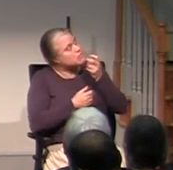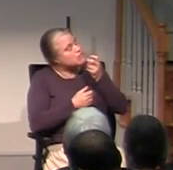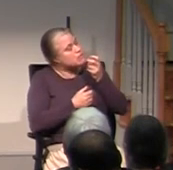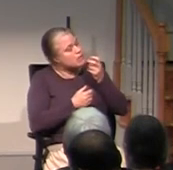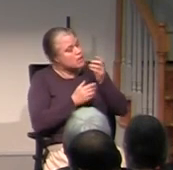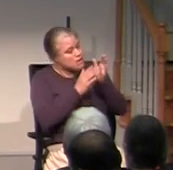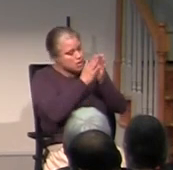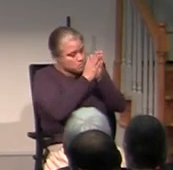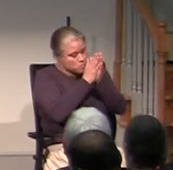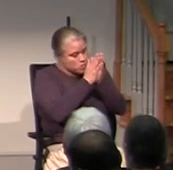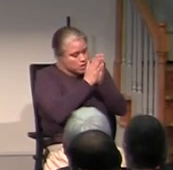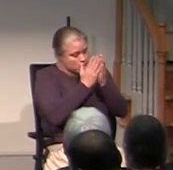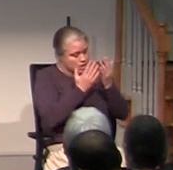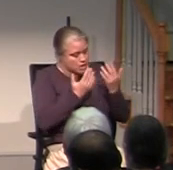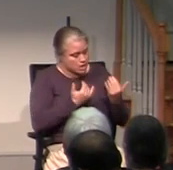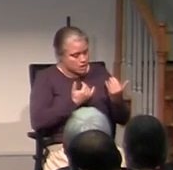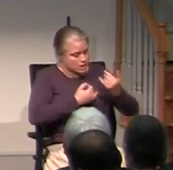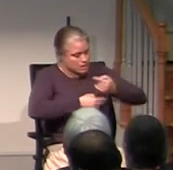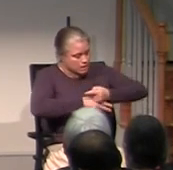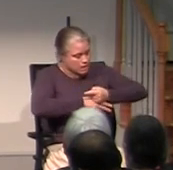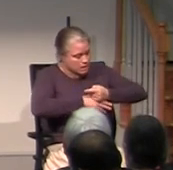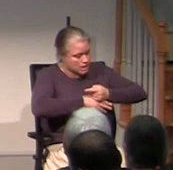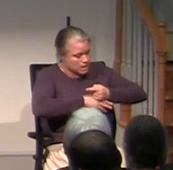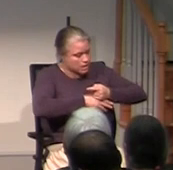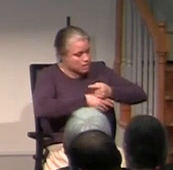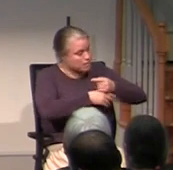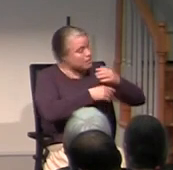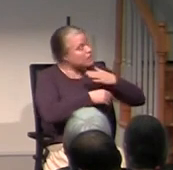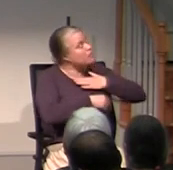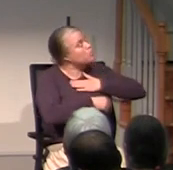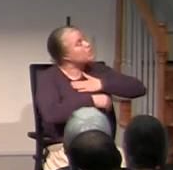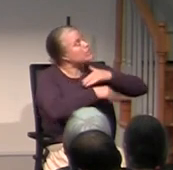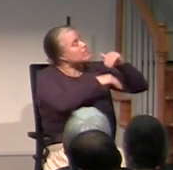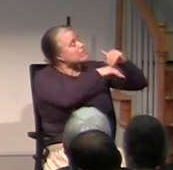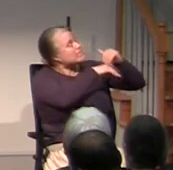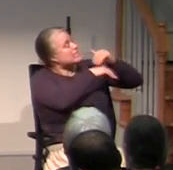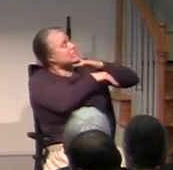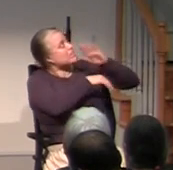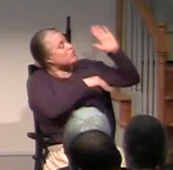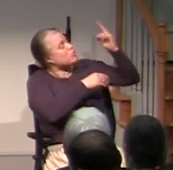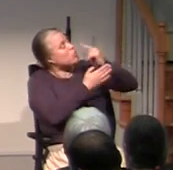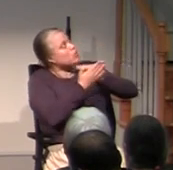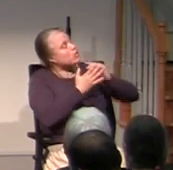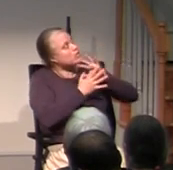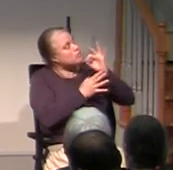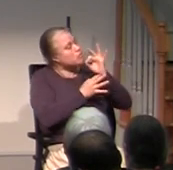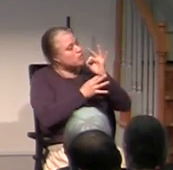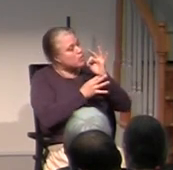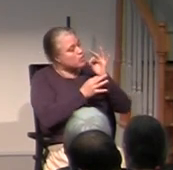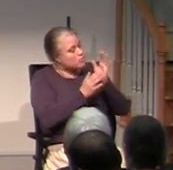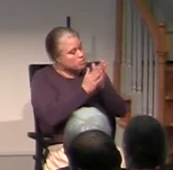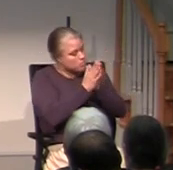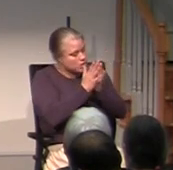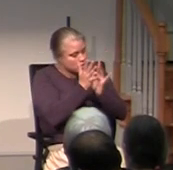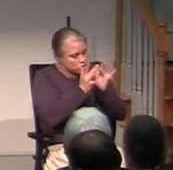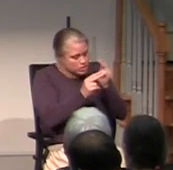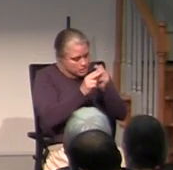today send your Holy Spirit again. And we pray in Jesus' name. Amen.